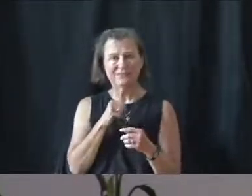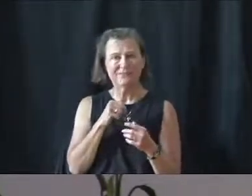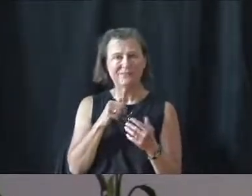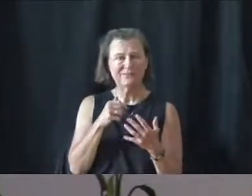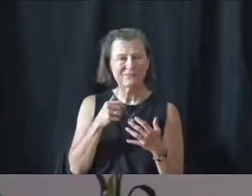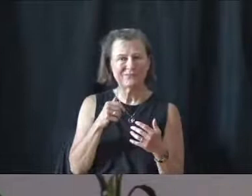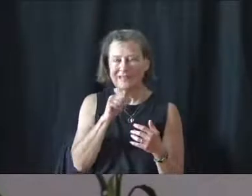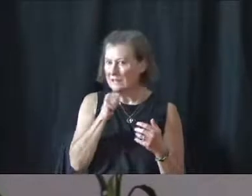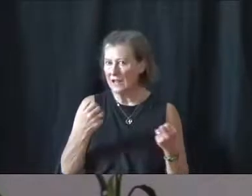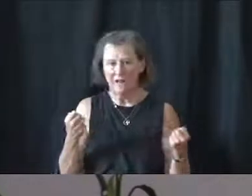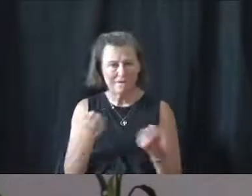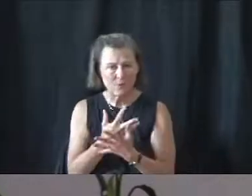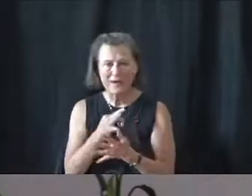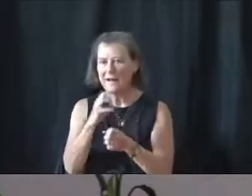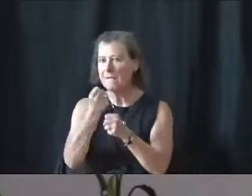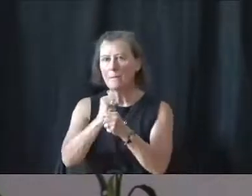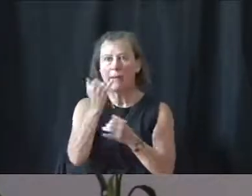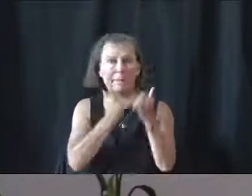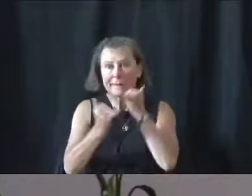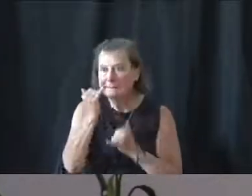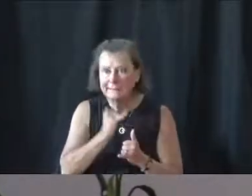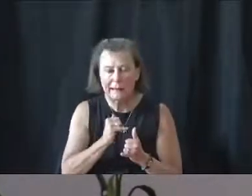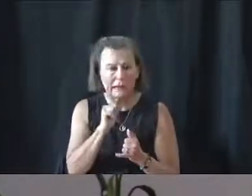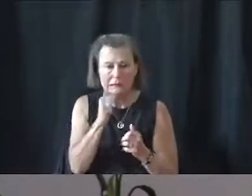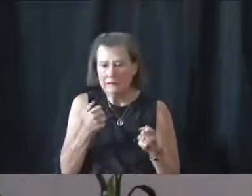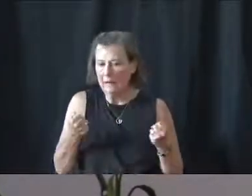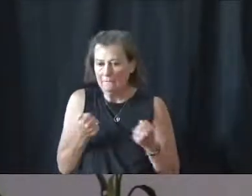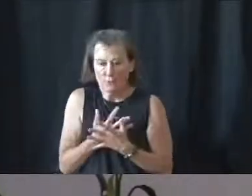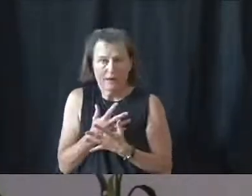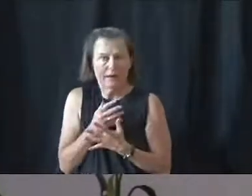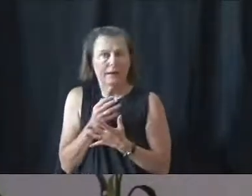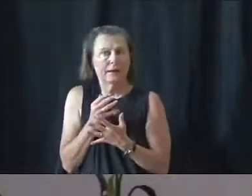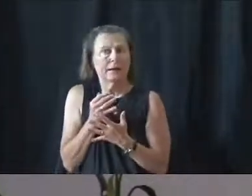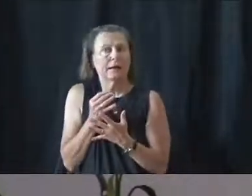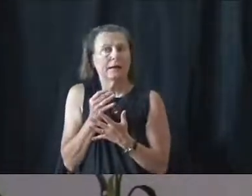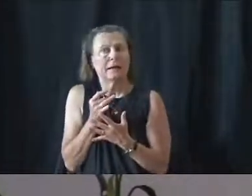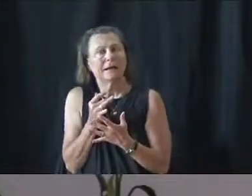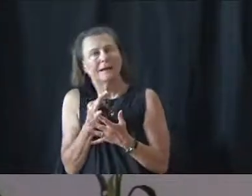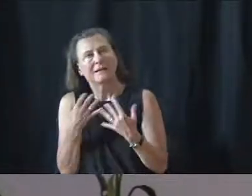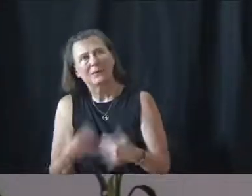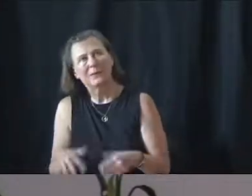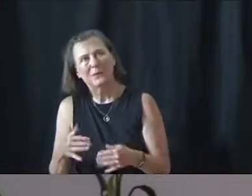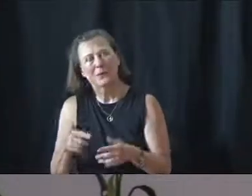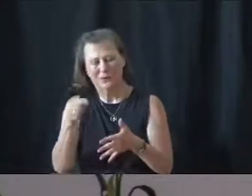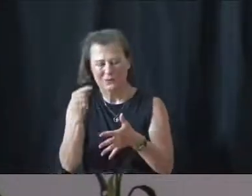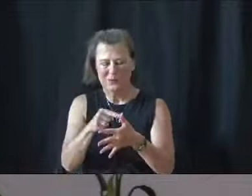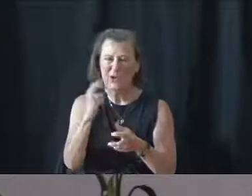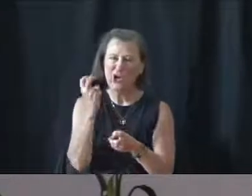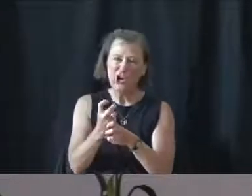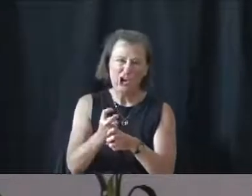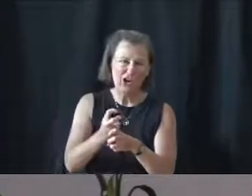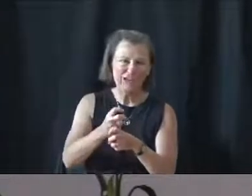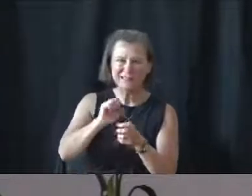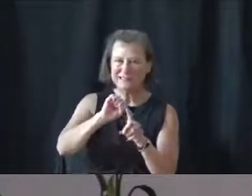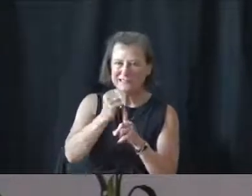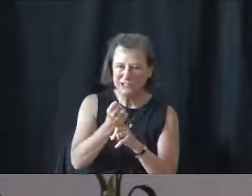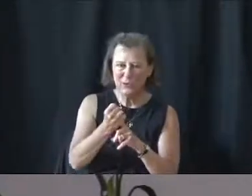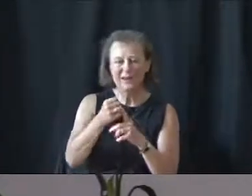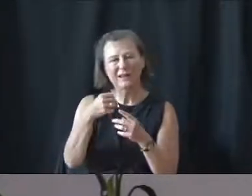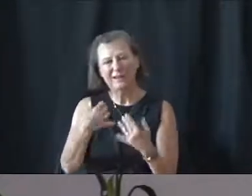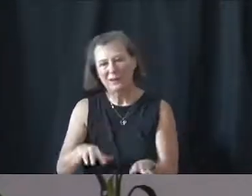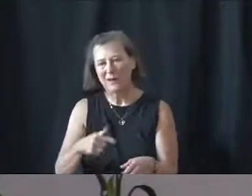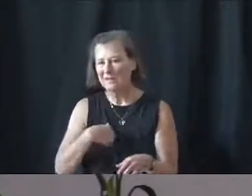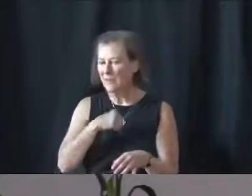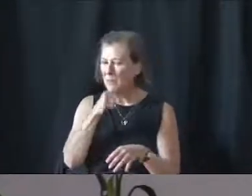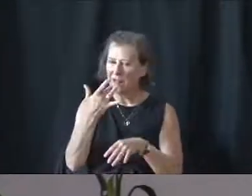errors, not the dread of bemoaning our misfortune, or even grieving the